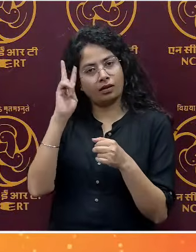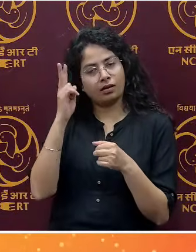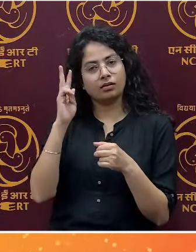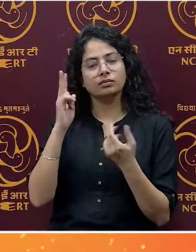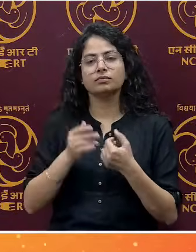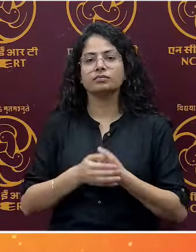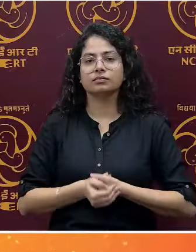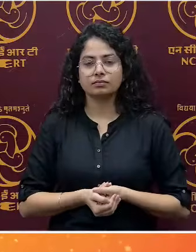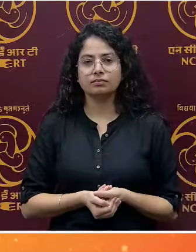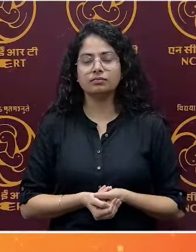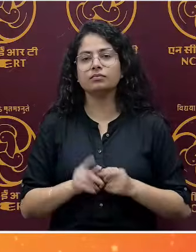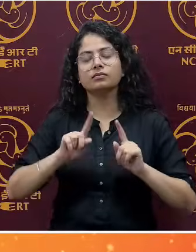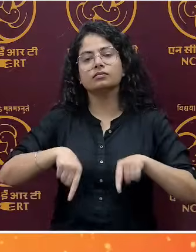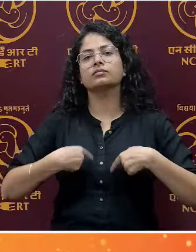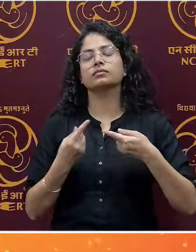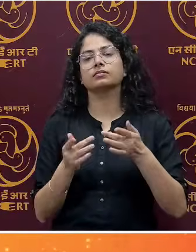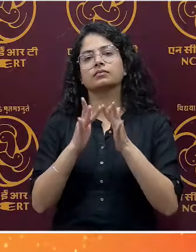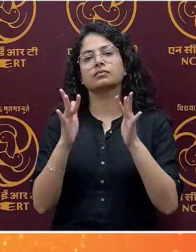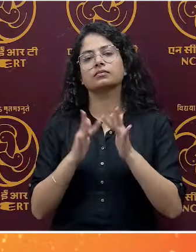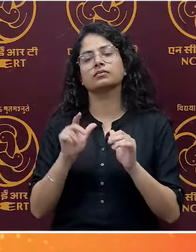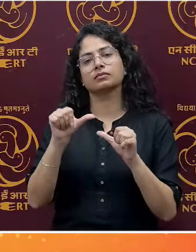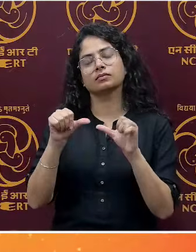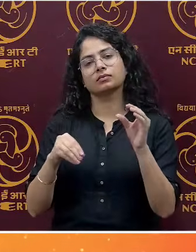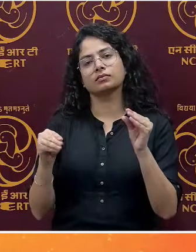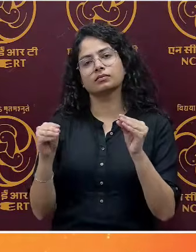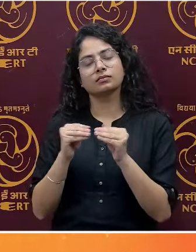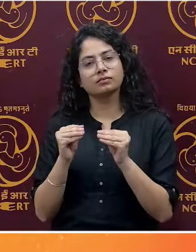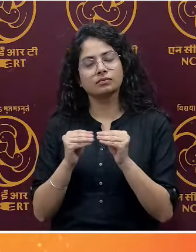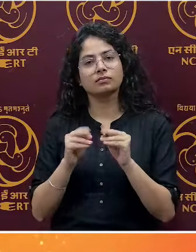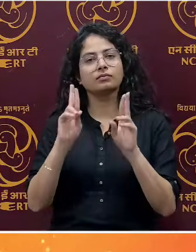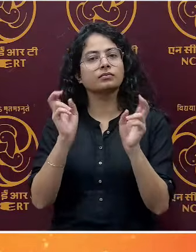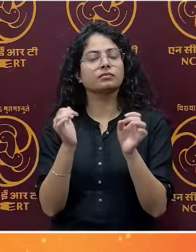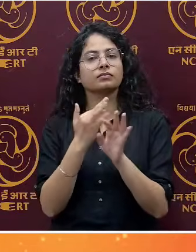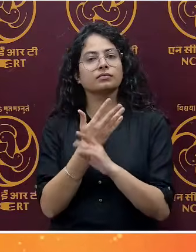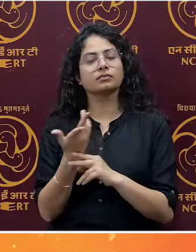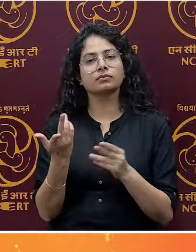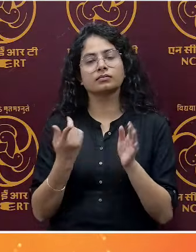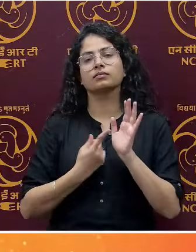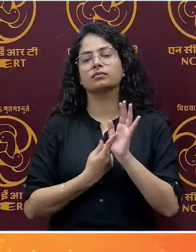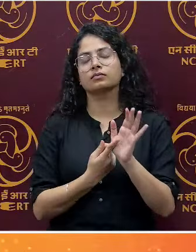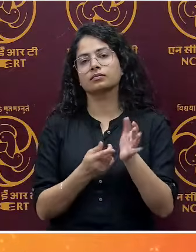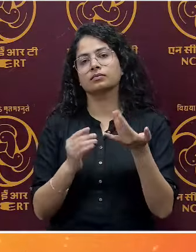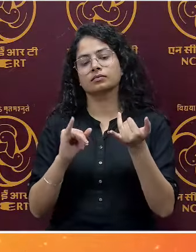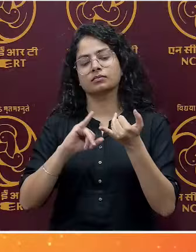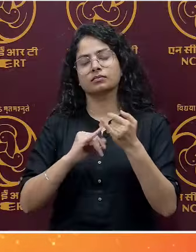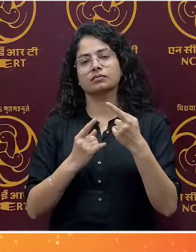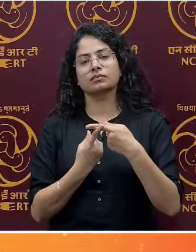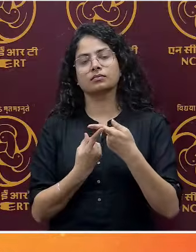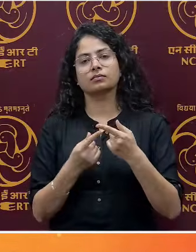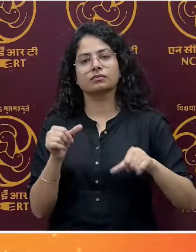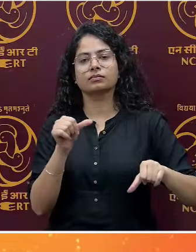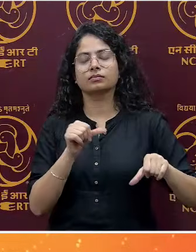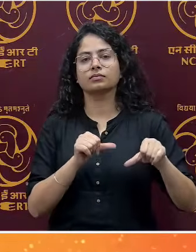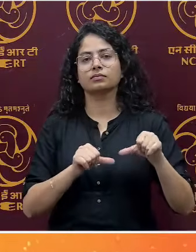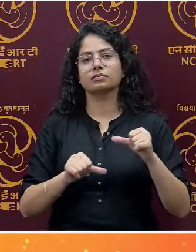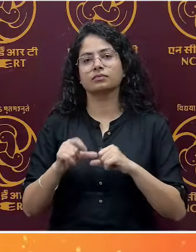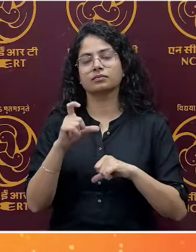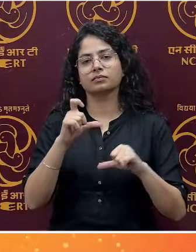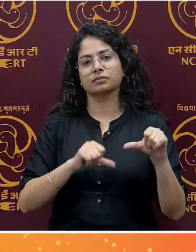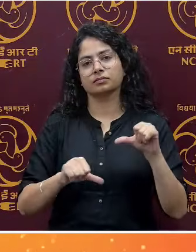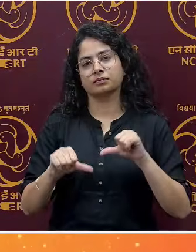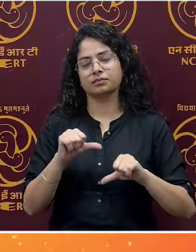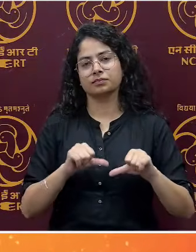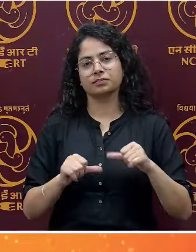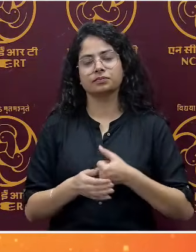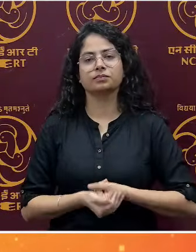And for tomorrow's virtual lab, we have our topic demonstration of simulation on reaction between an acid, a